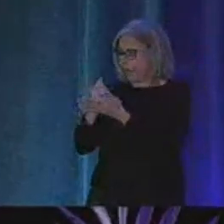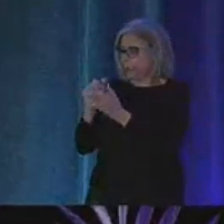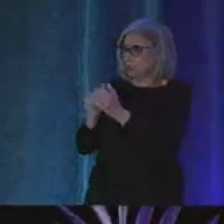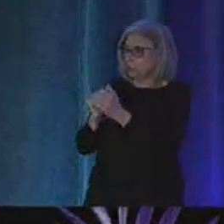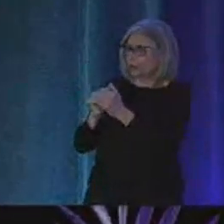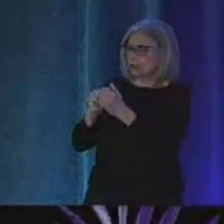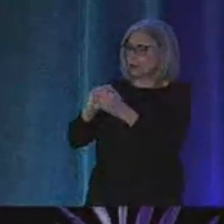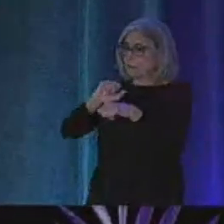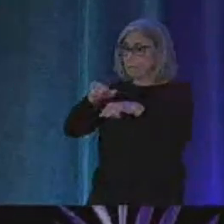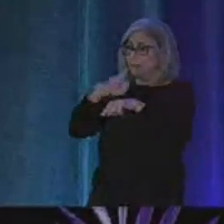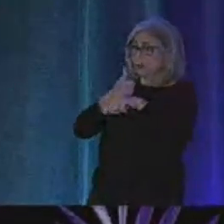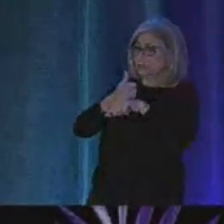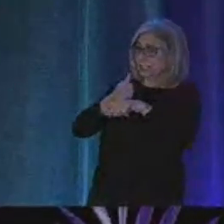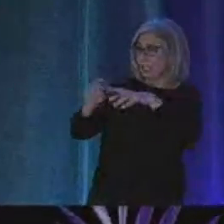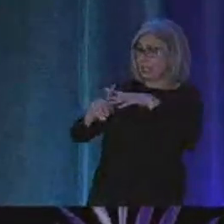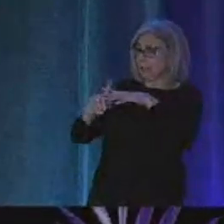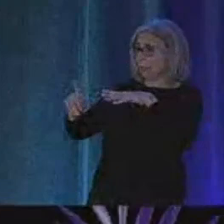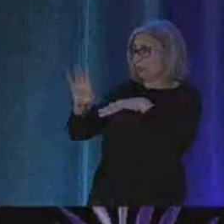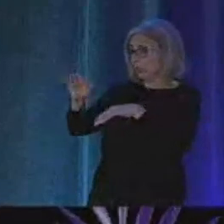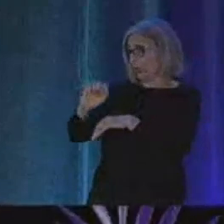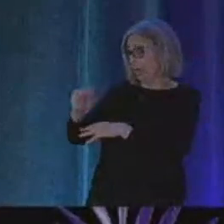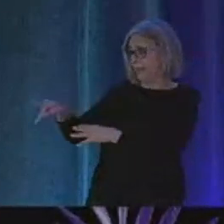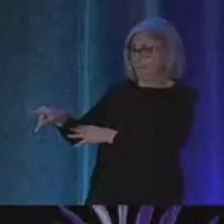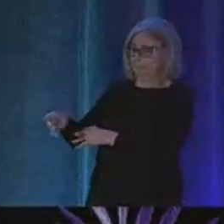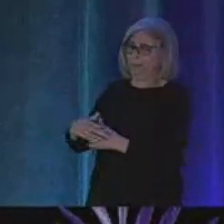building and deploying your app.